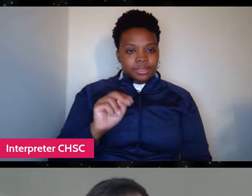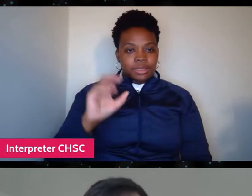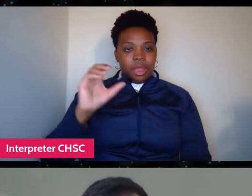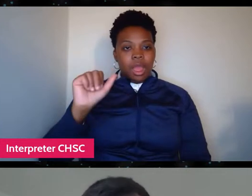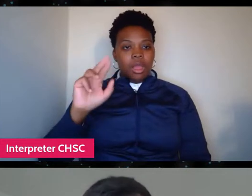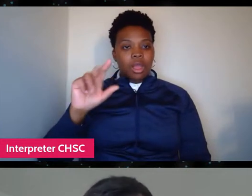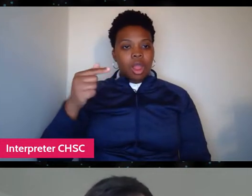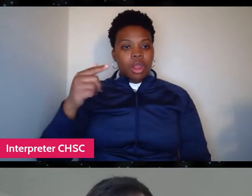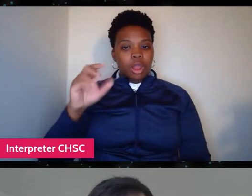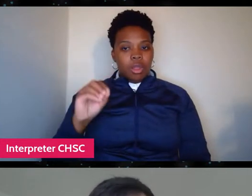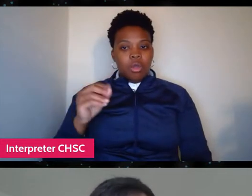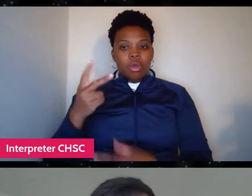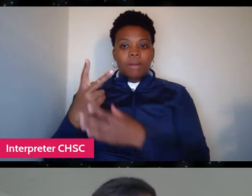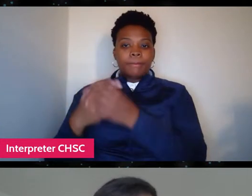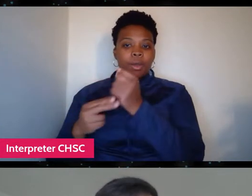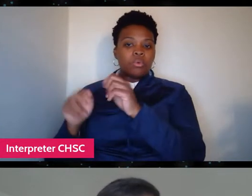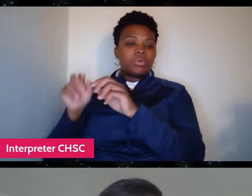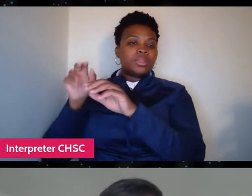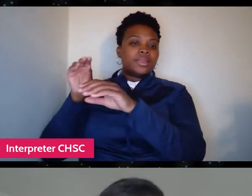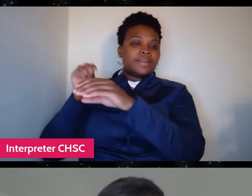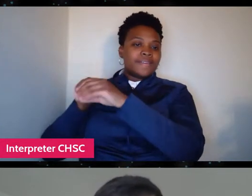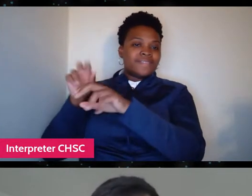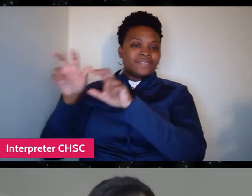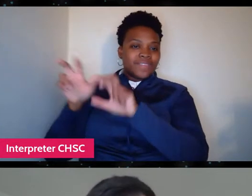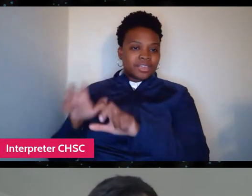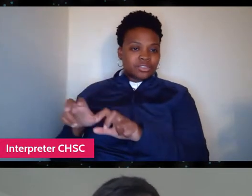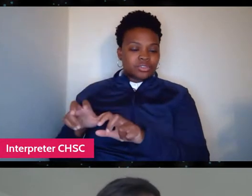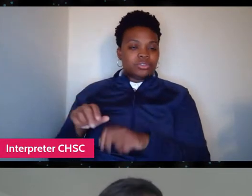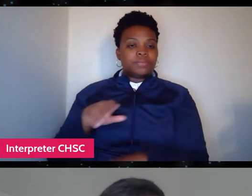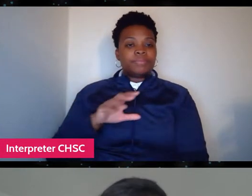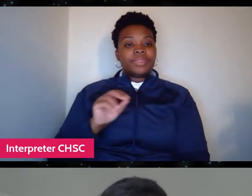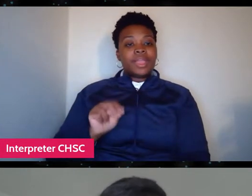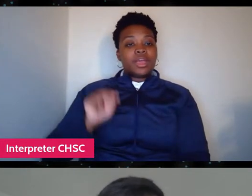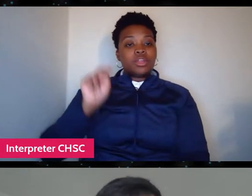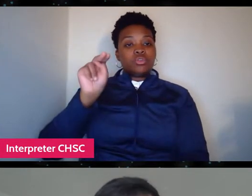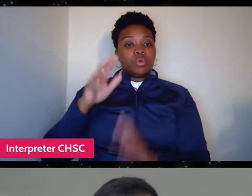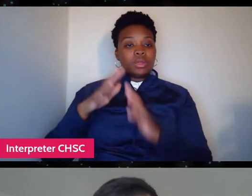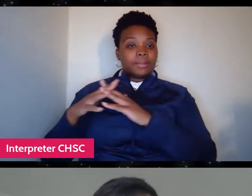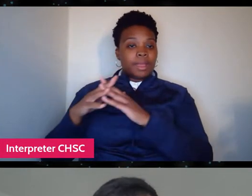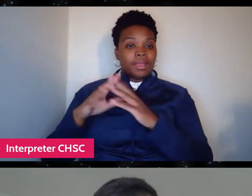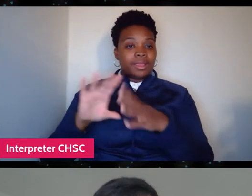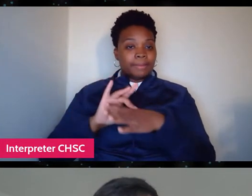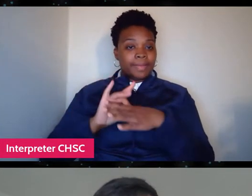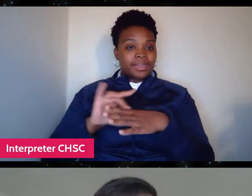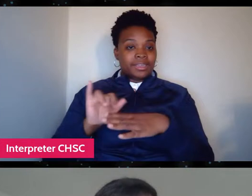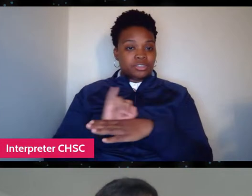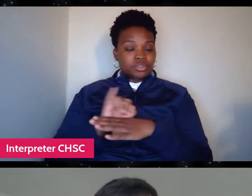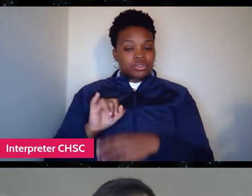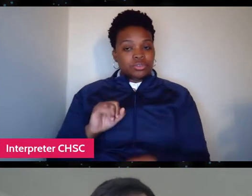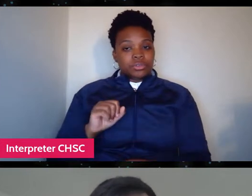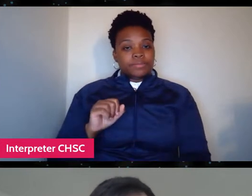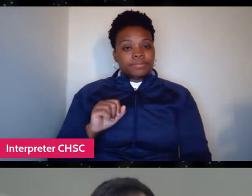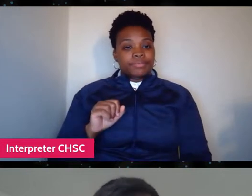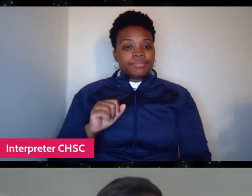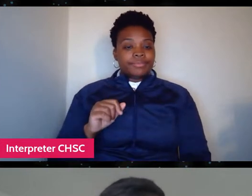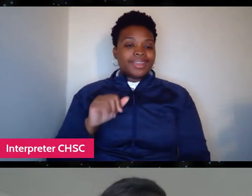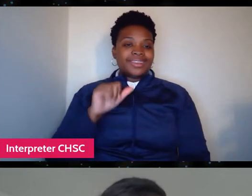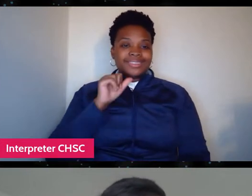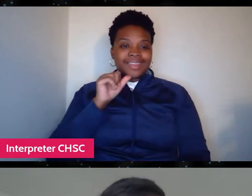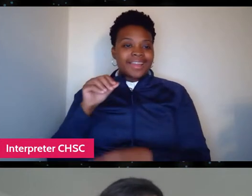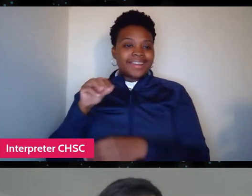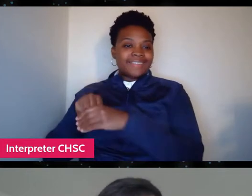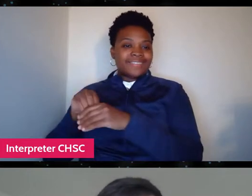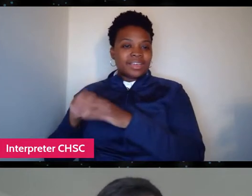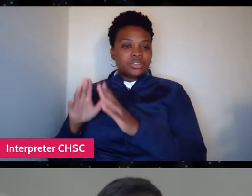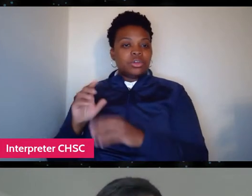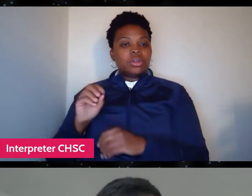investors in Memphis Meats, as well as the North American Meat Institute, which we mentioned earlier. which is not an investor, but who we worked with